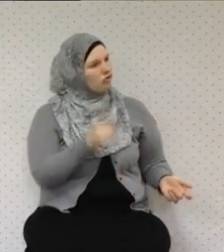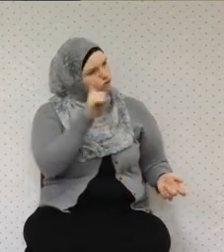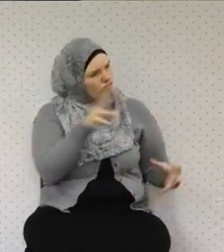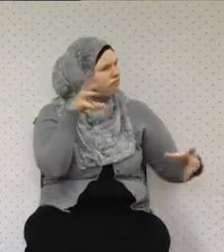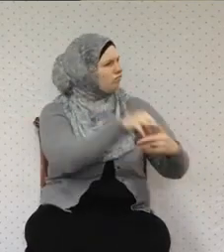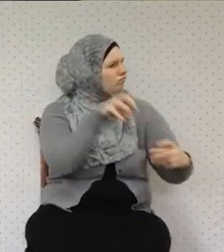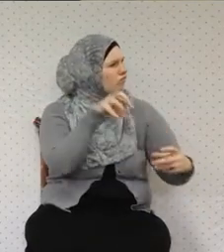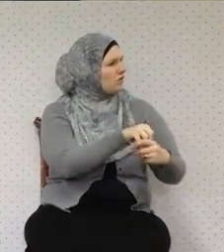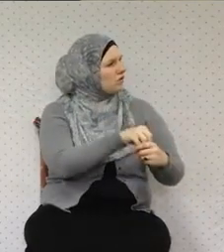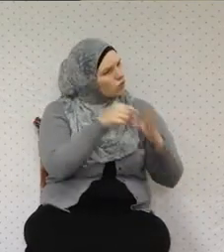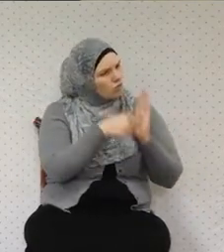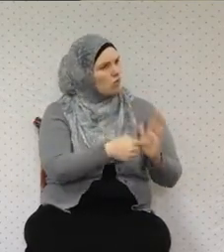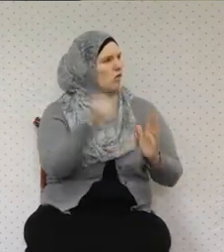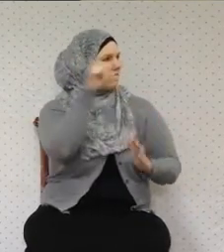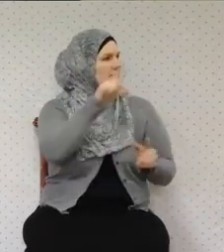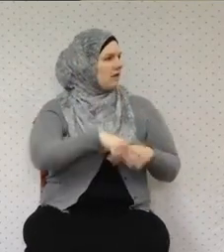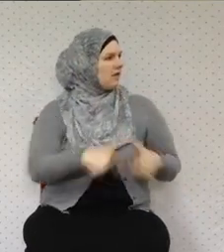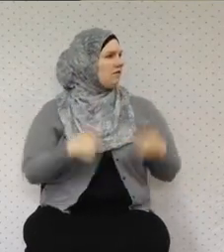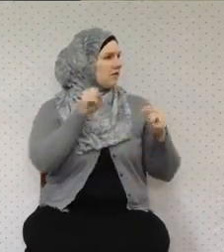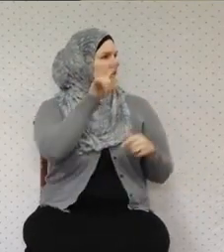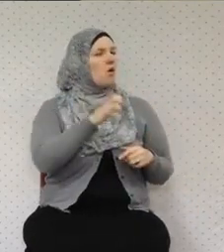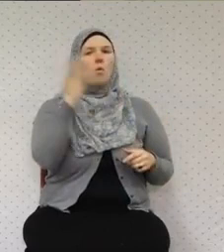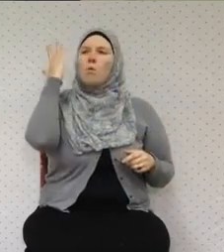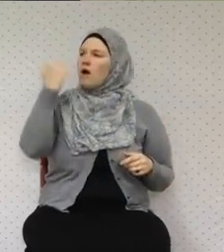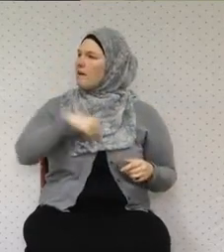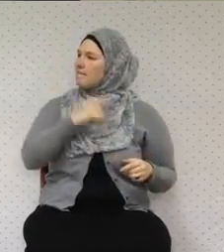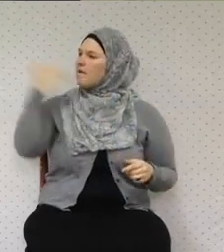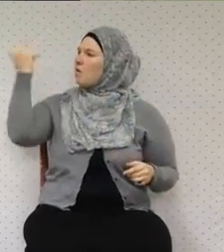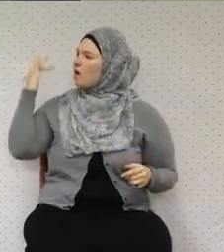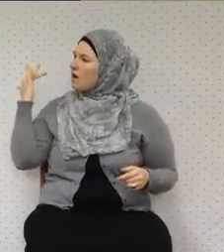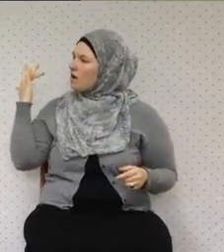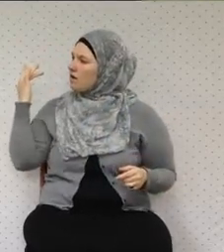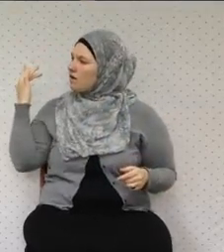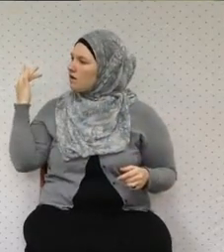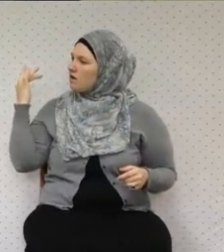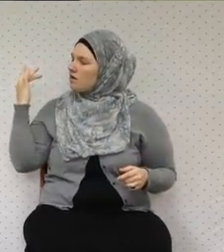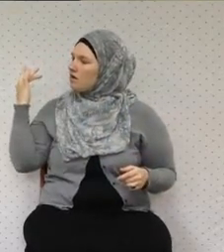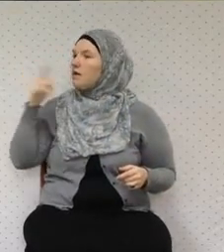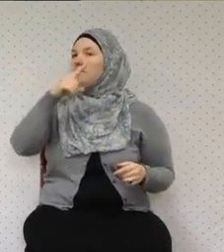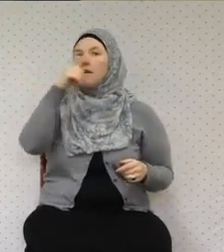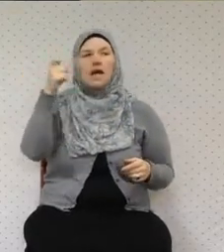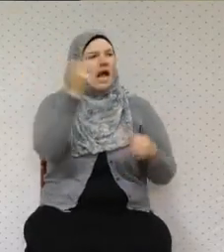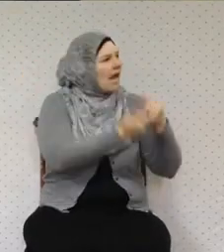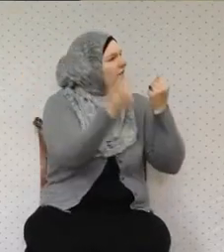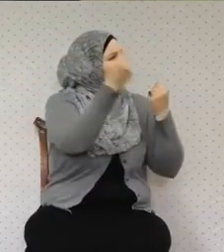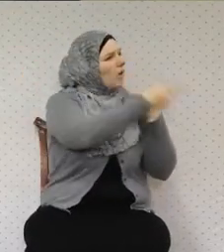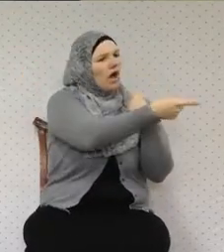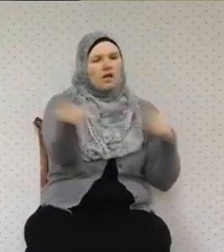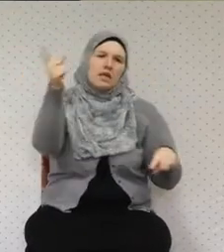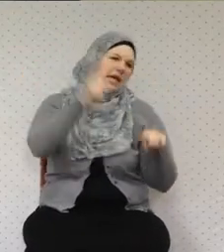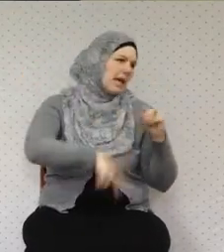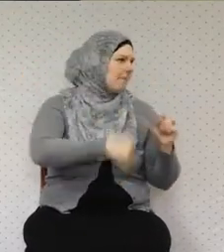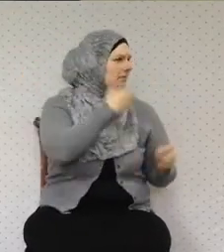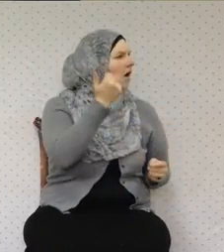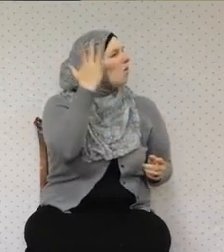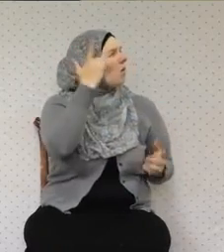best. Why do we say we should be the best when we just have said that not everybody will ever